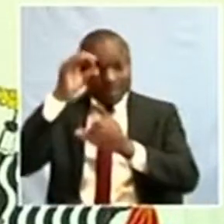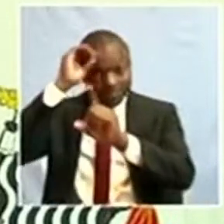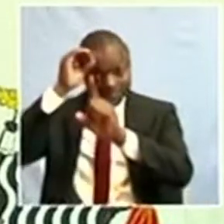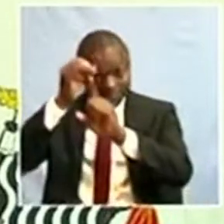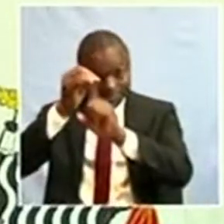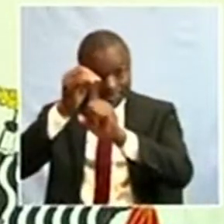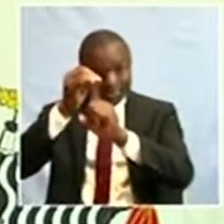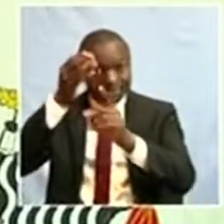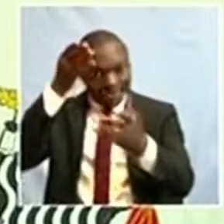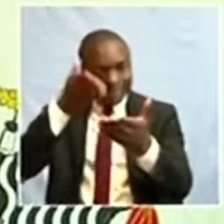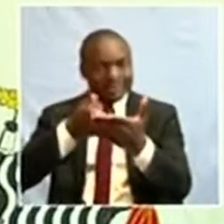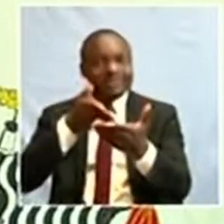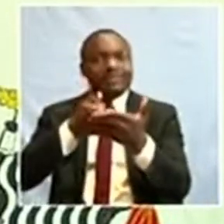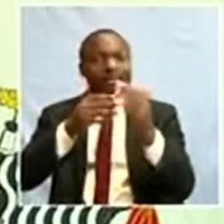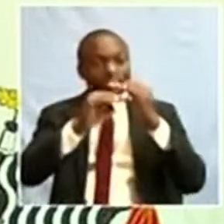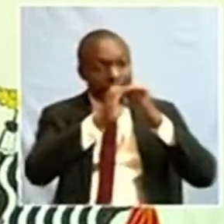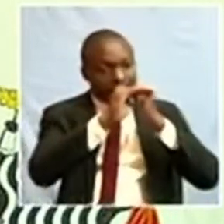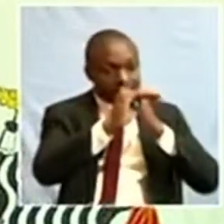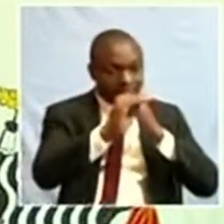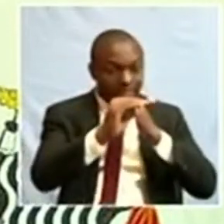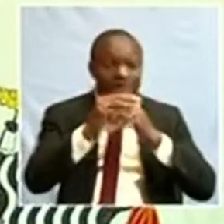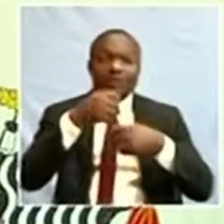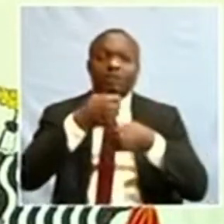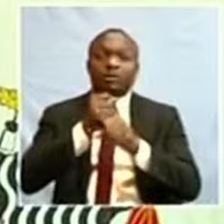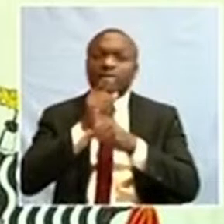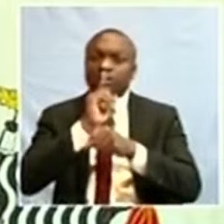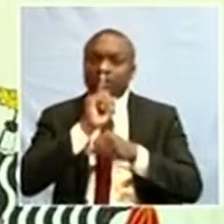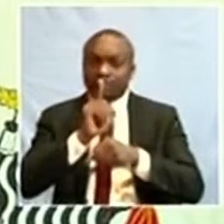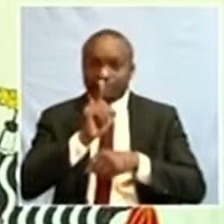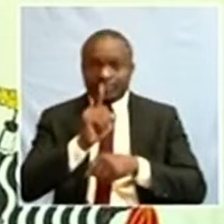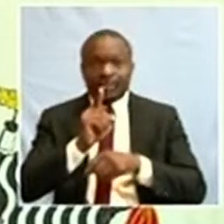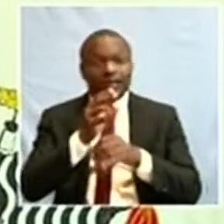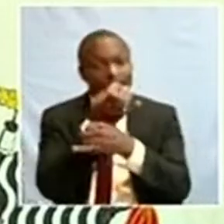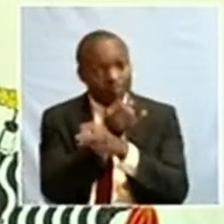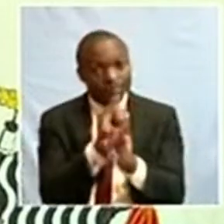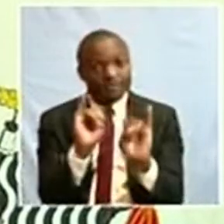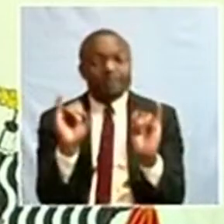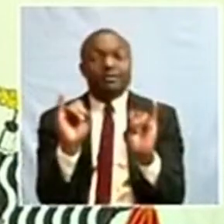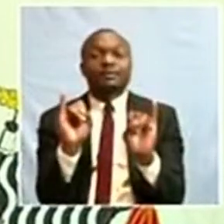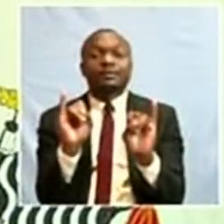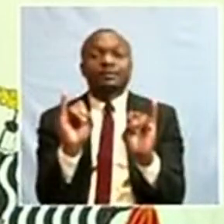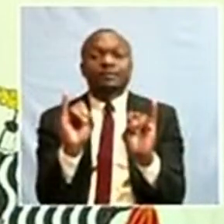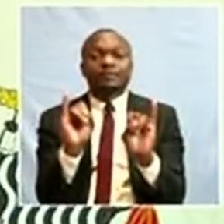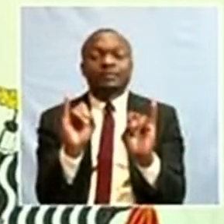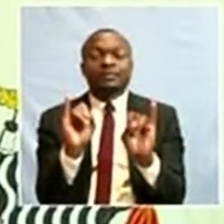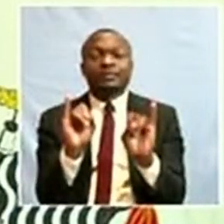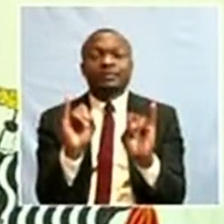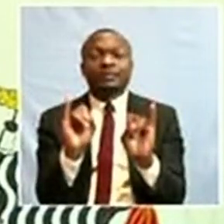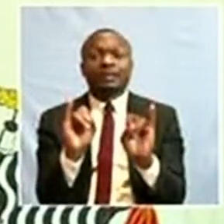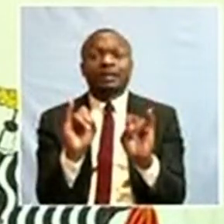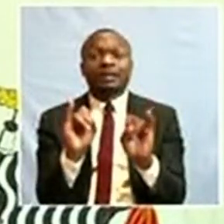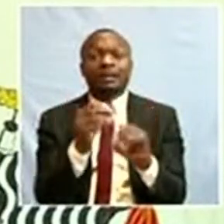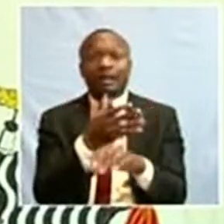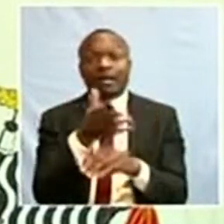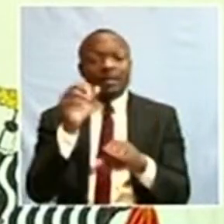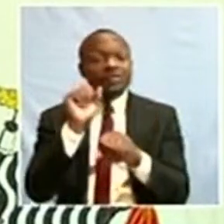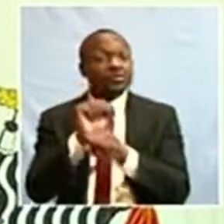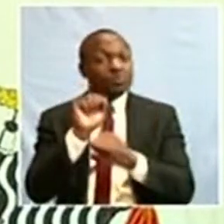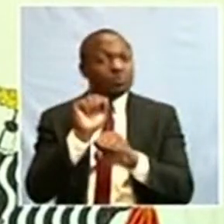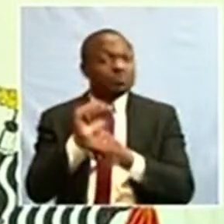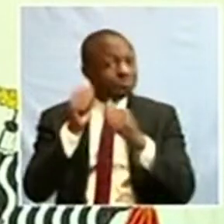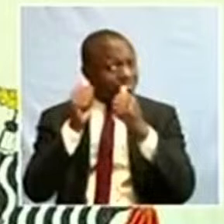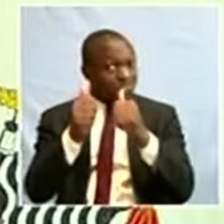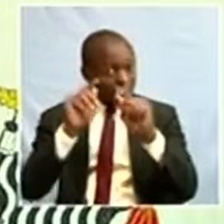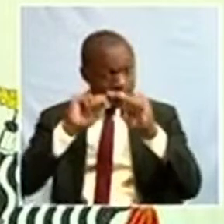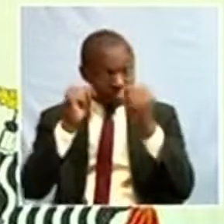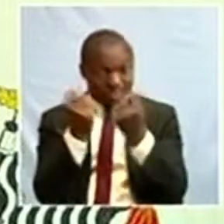of this stage is to ensure that the independence and competence of the team is